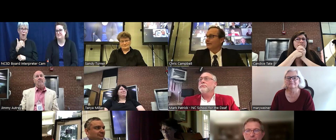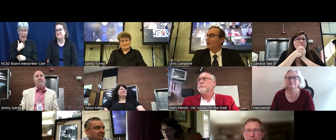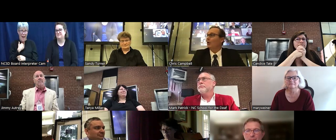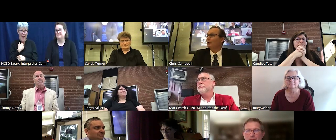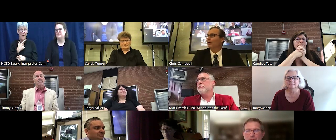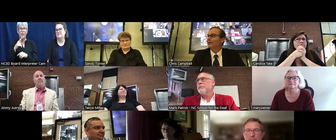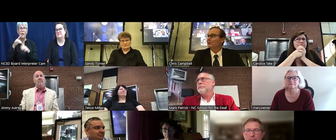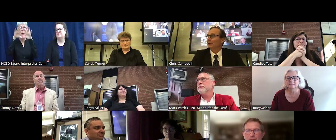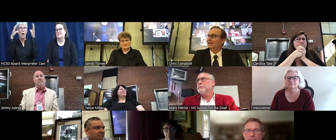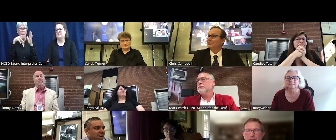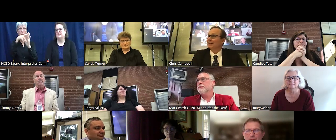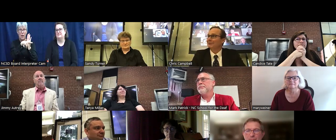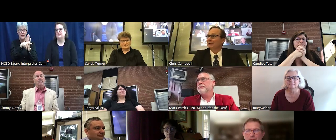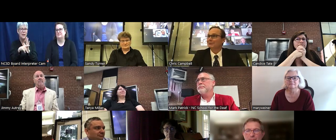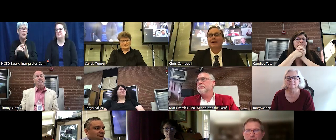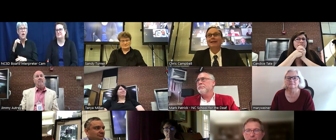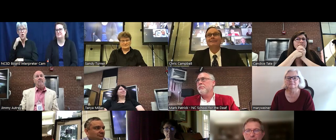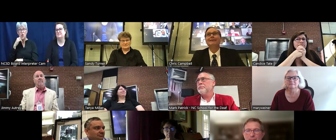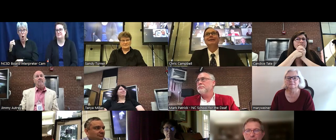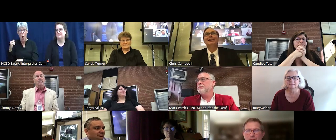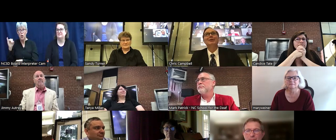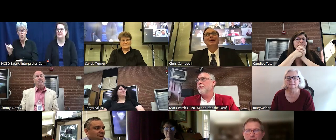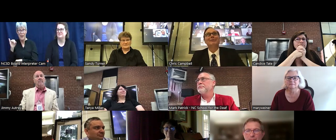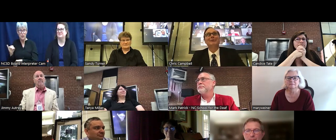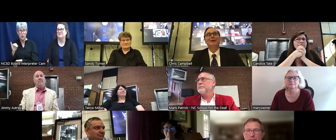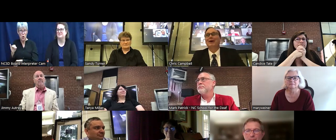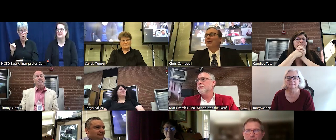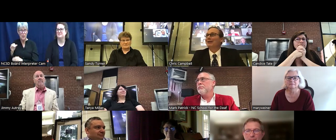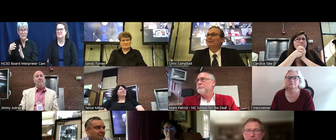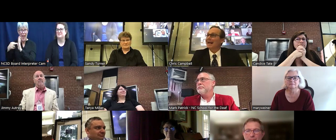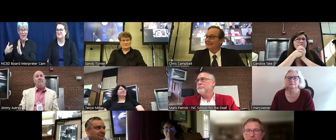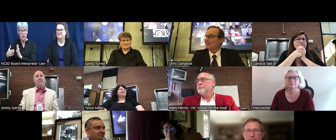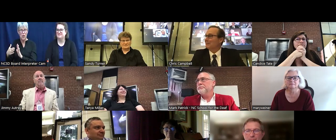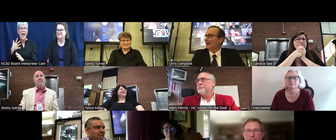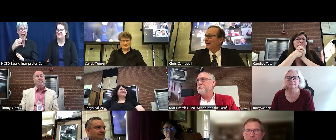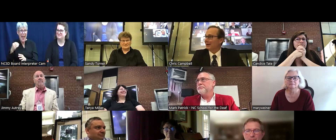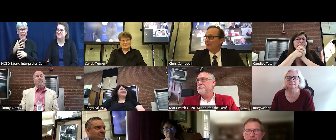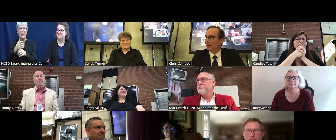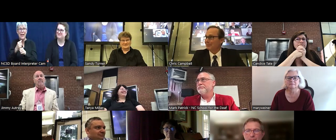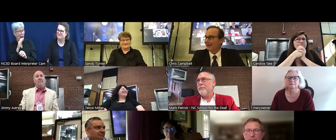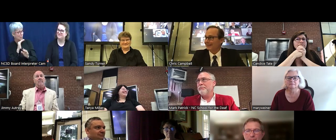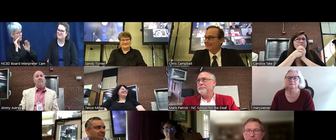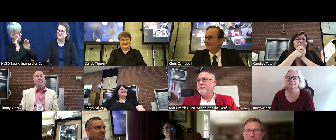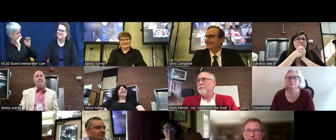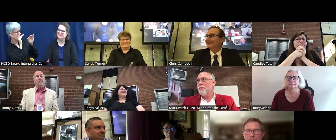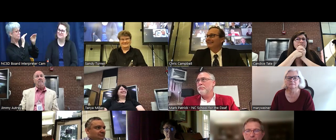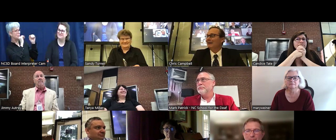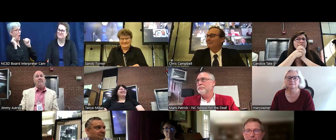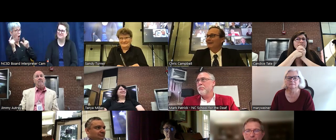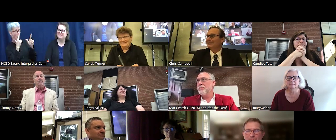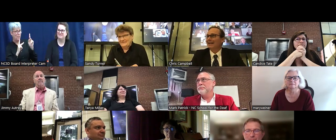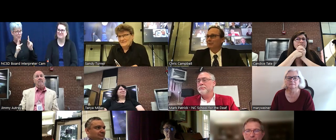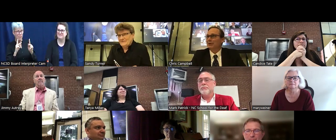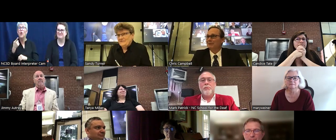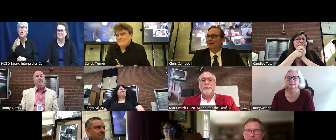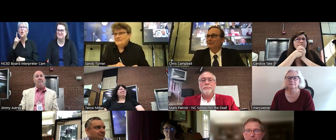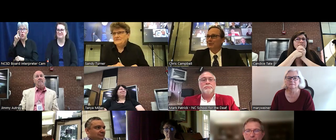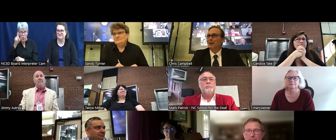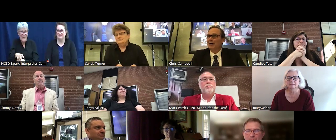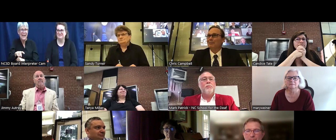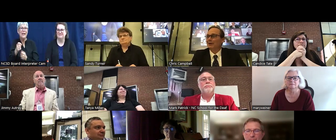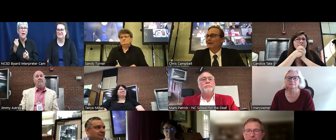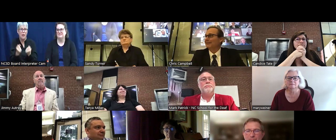policy, call your insurance agent after this meeting, including everyone in the audience, and ask them about an umbrella policy. because that's where you